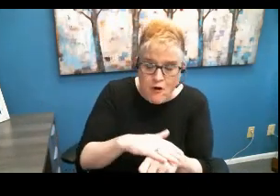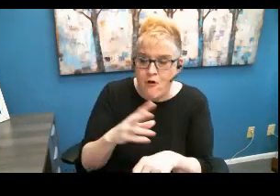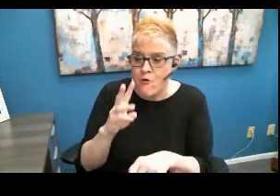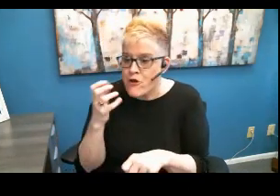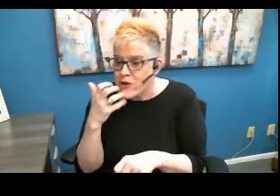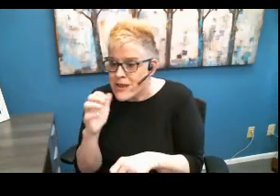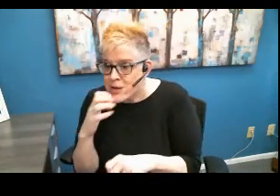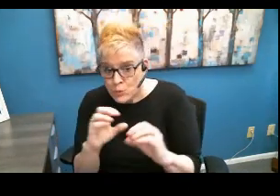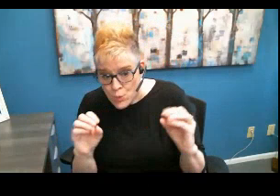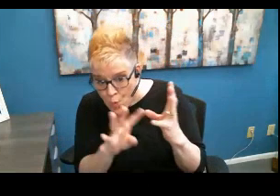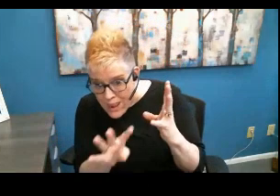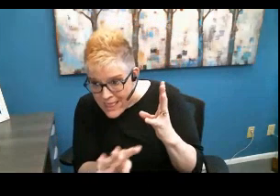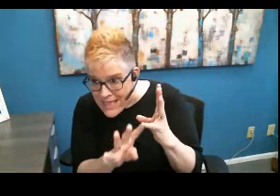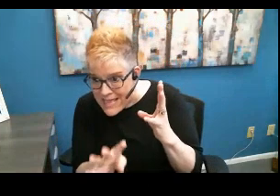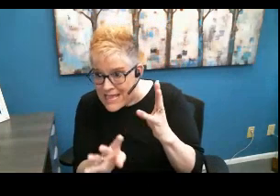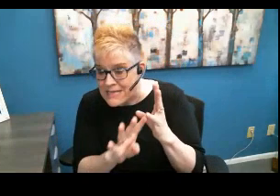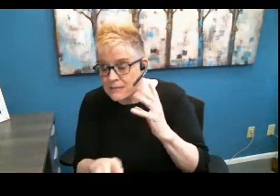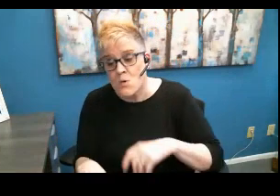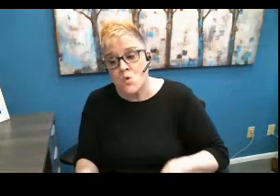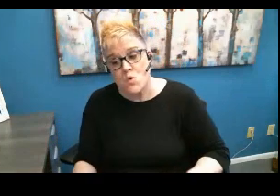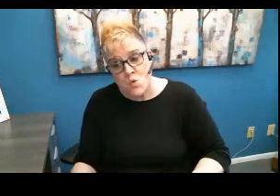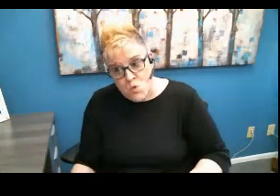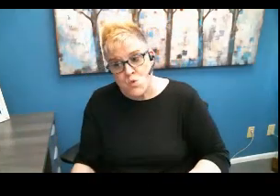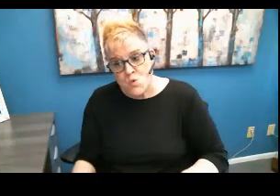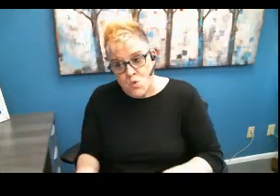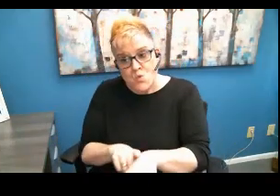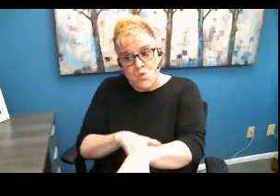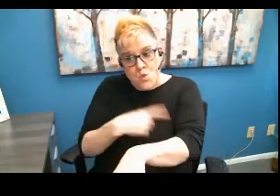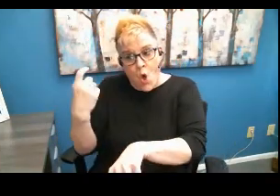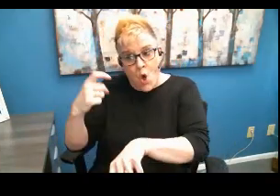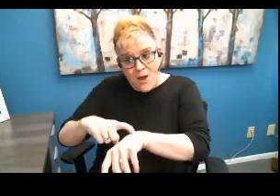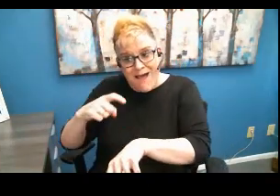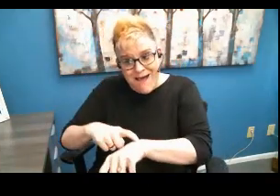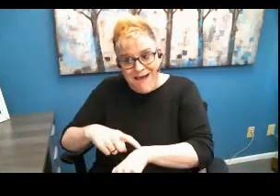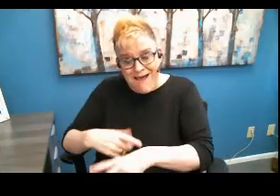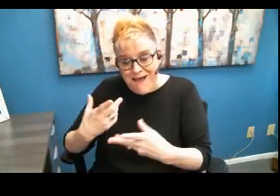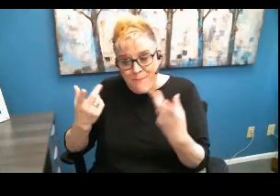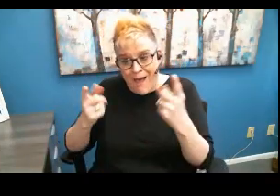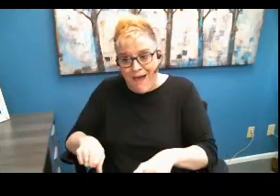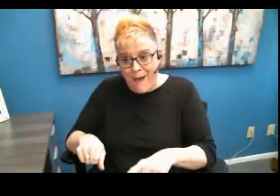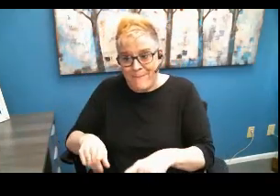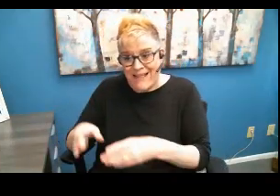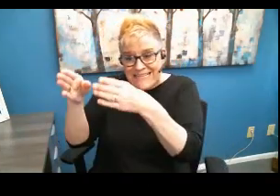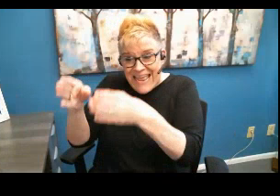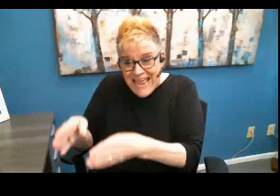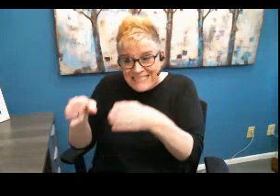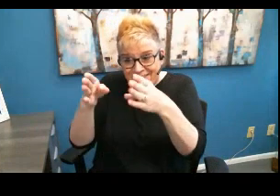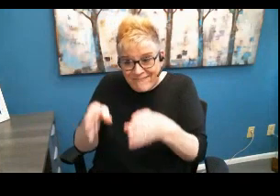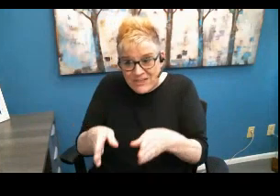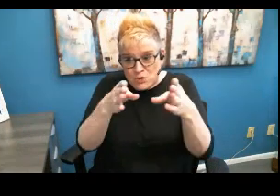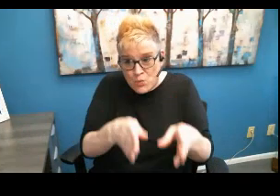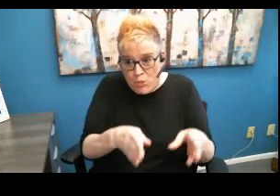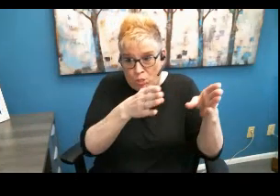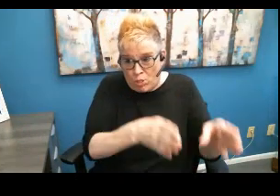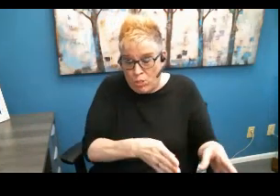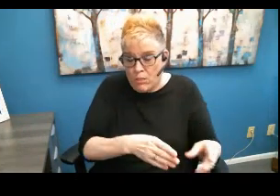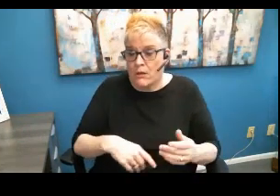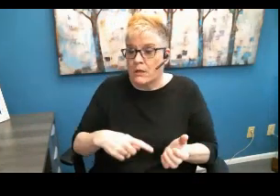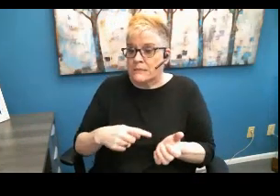issues there. So it takes a while for that to happen, and it is an individual type process. Sometimes in a